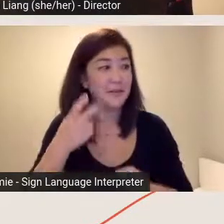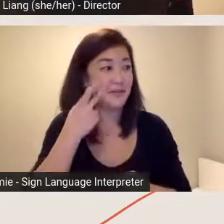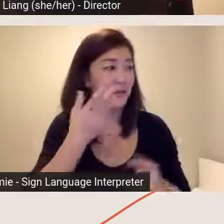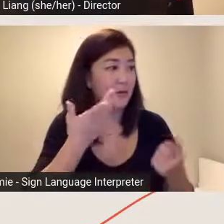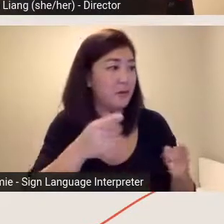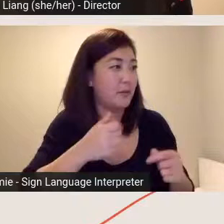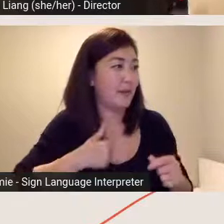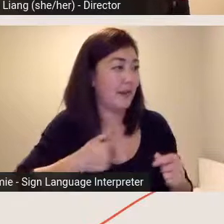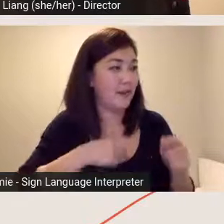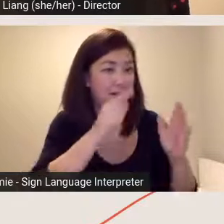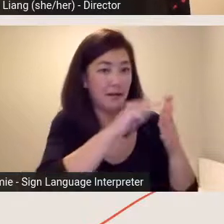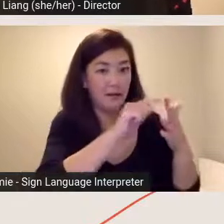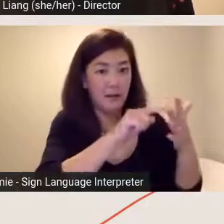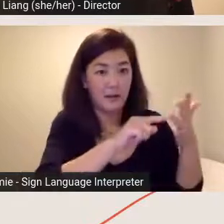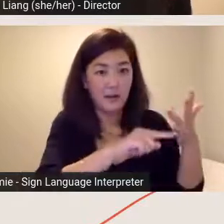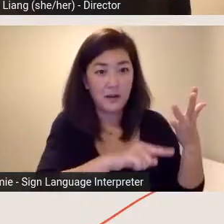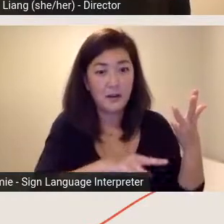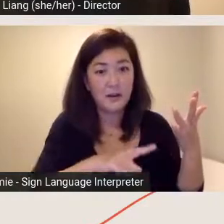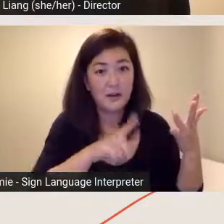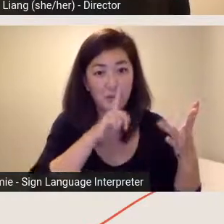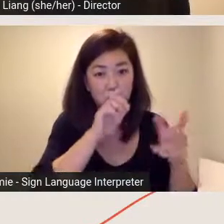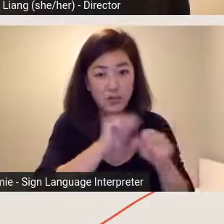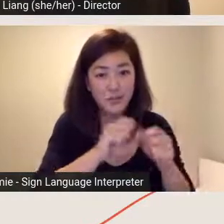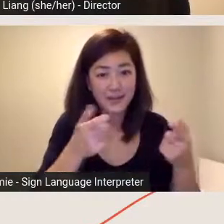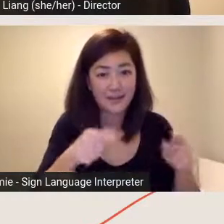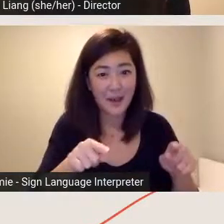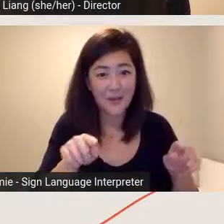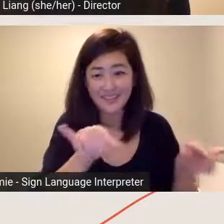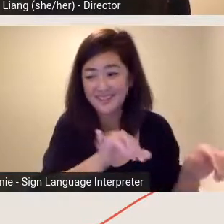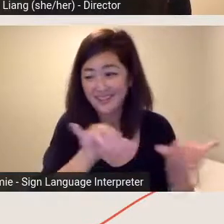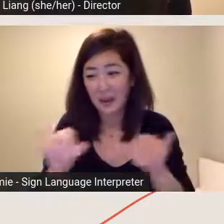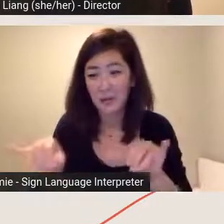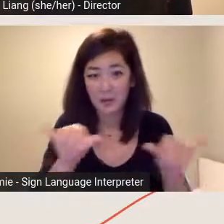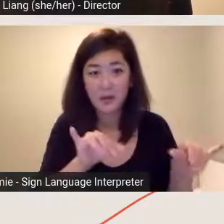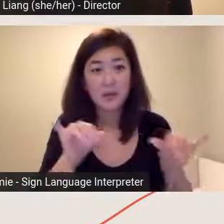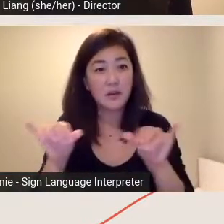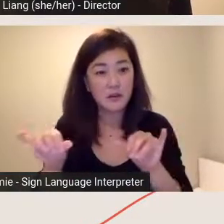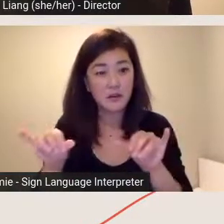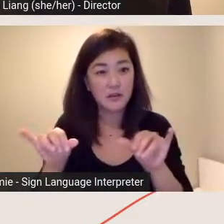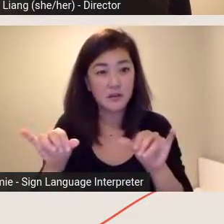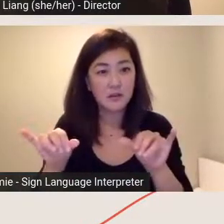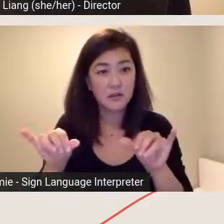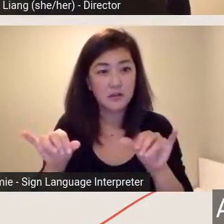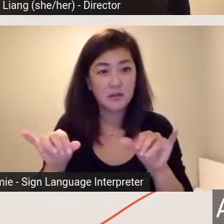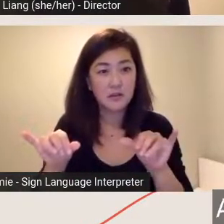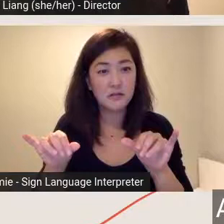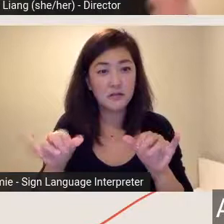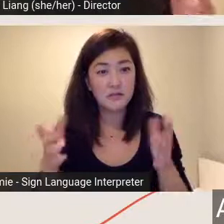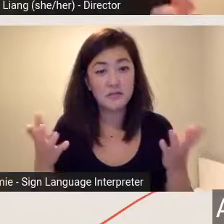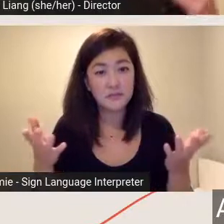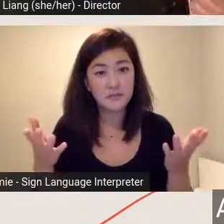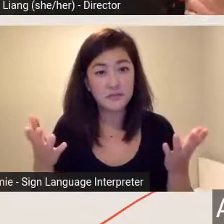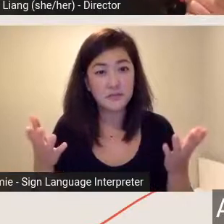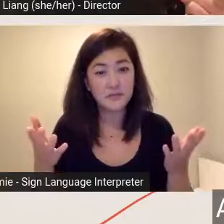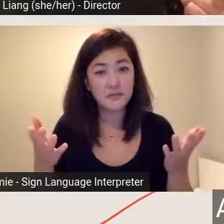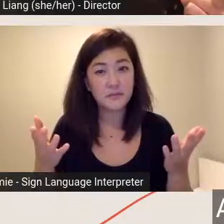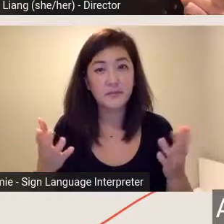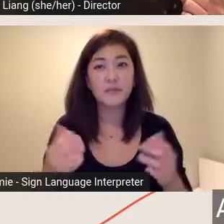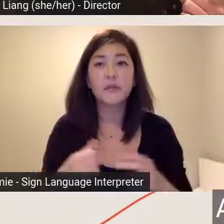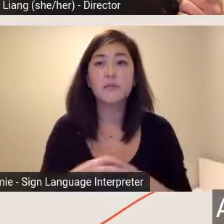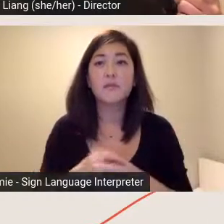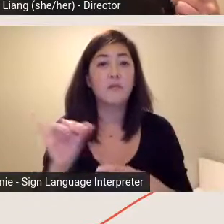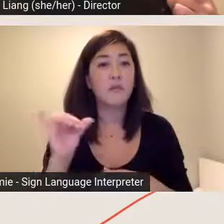happening, that these things are happening cross borders, makes it even more, the imperative even greater. And, you know, one thing that we weren't able to